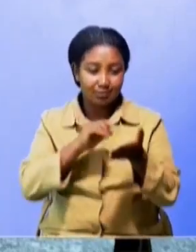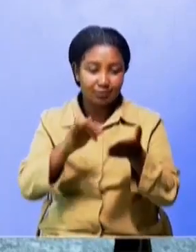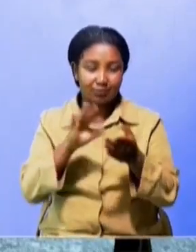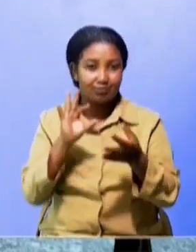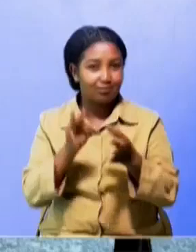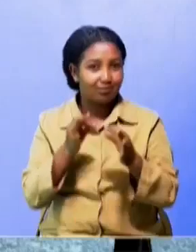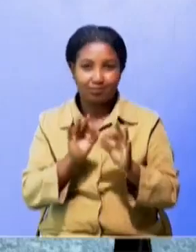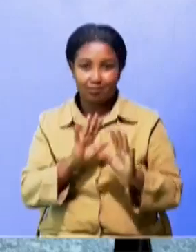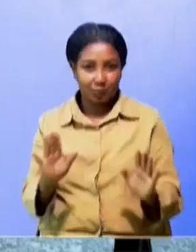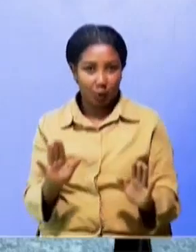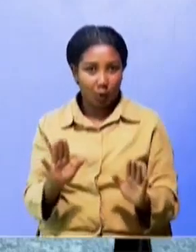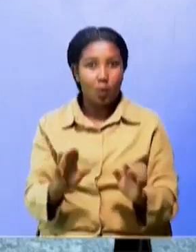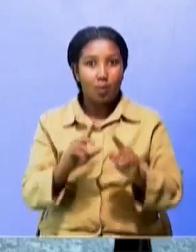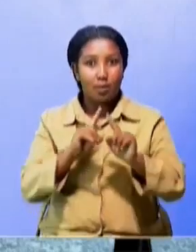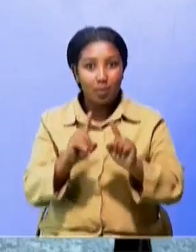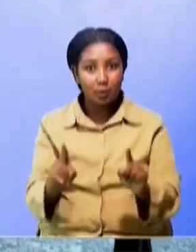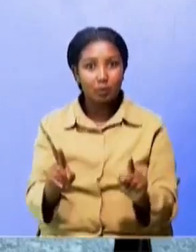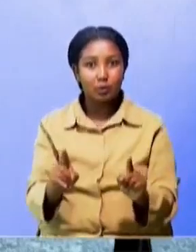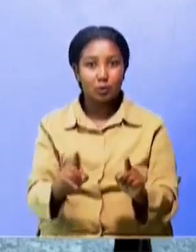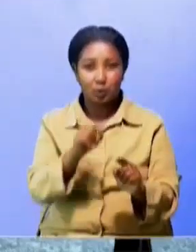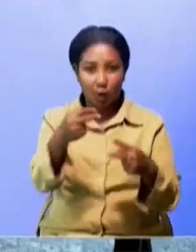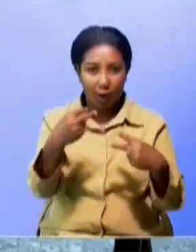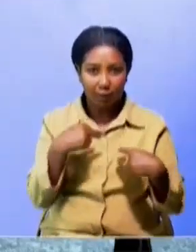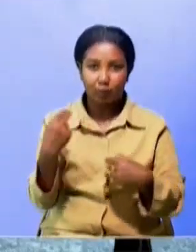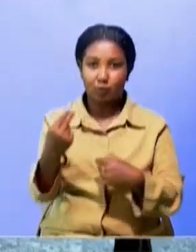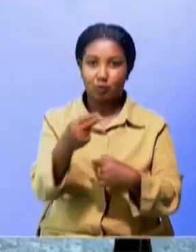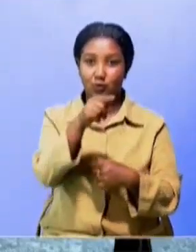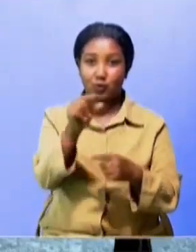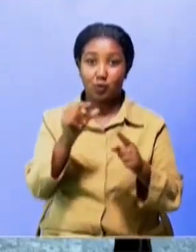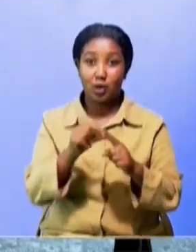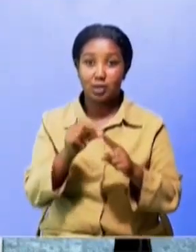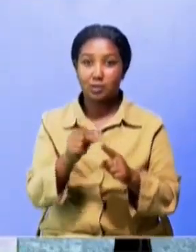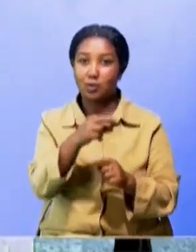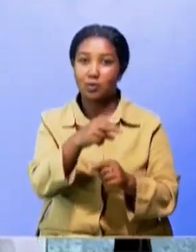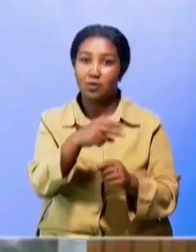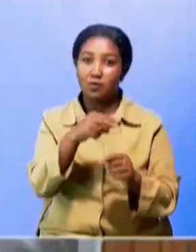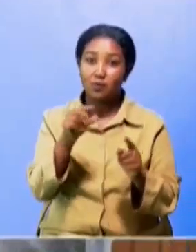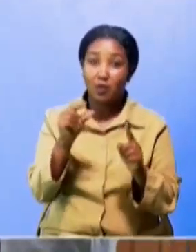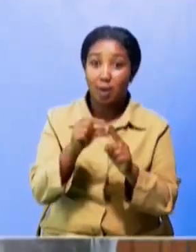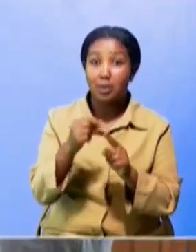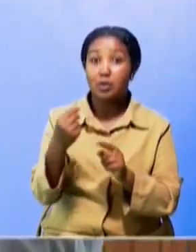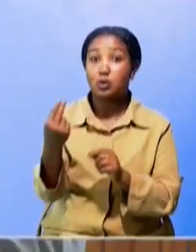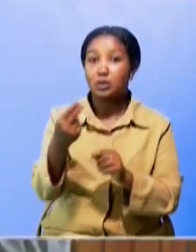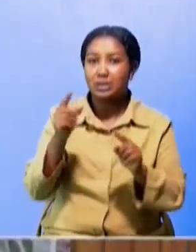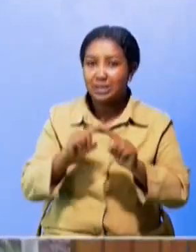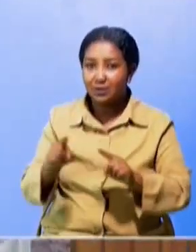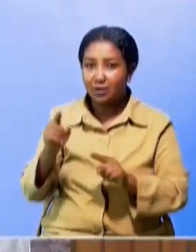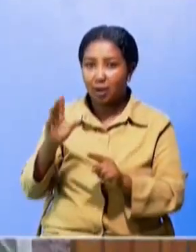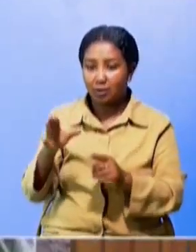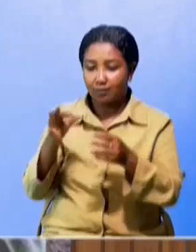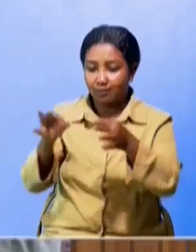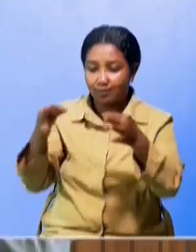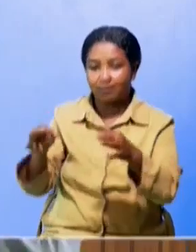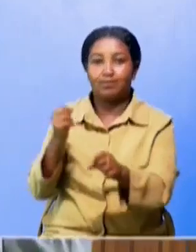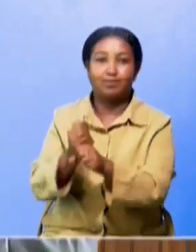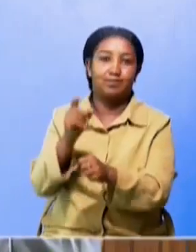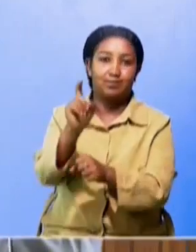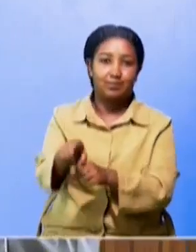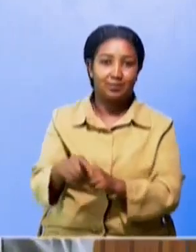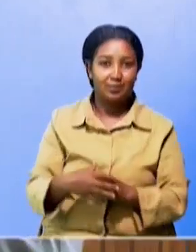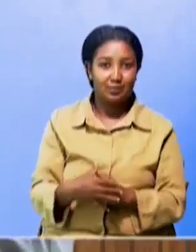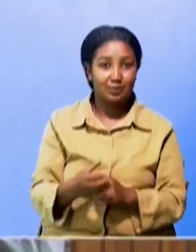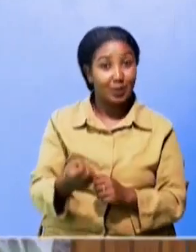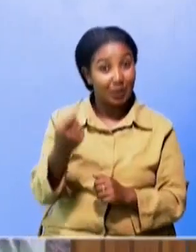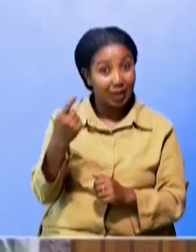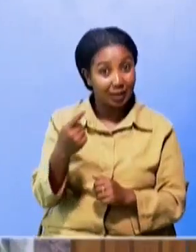those words, but also you have to use those words or vocabularies using different kinds of sentences